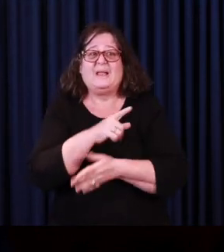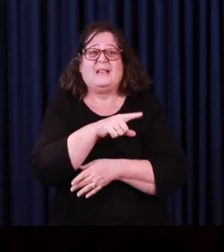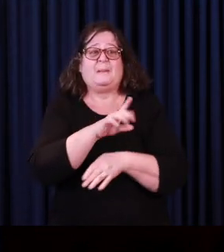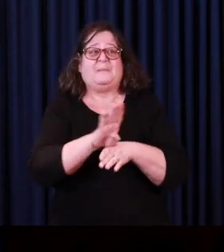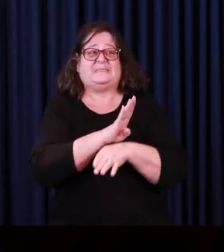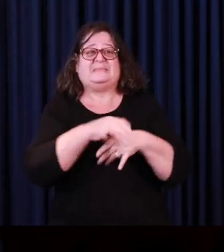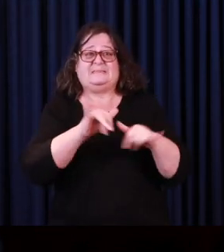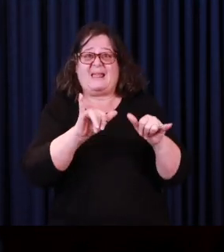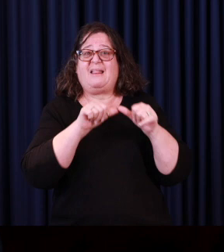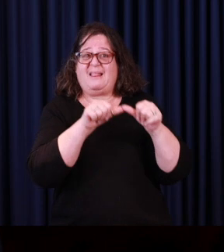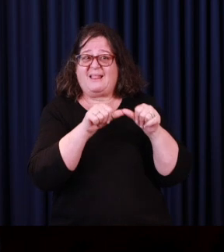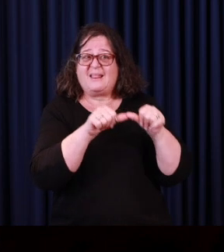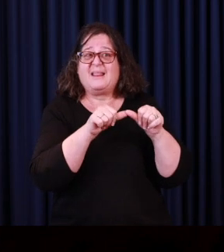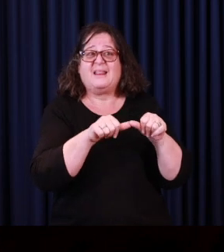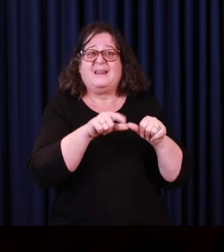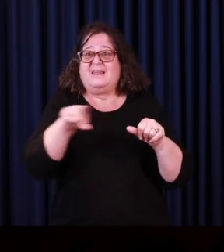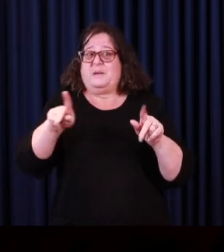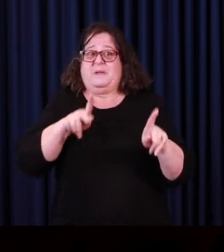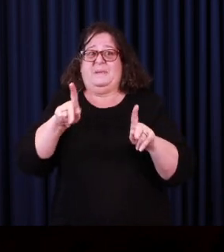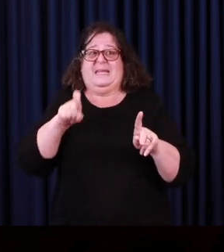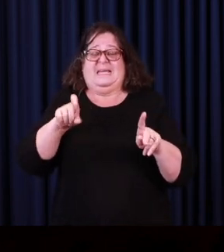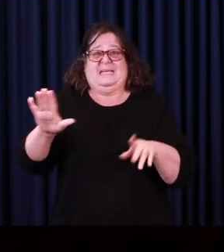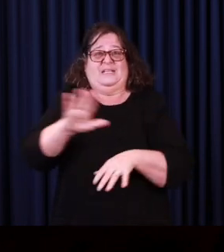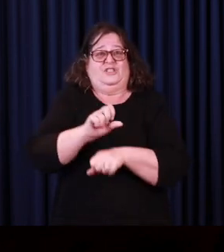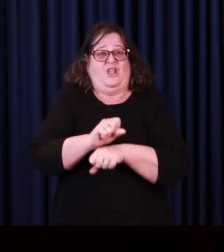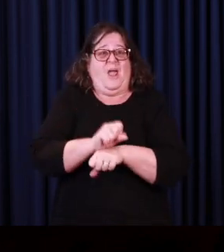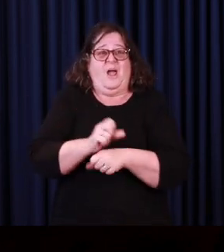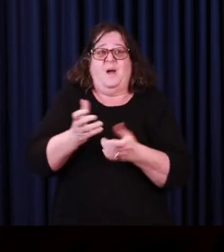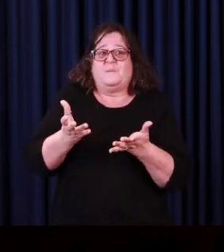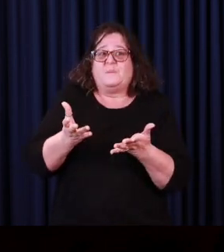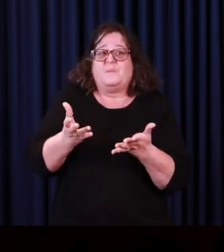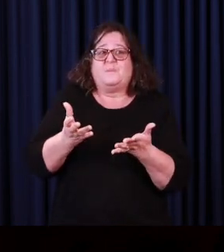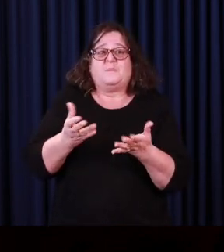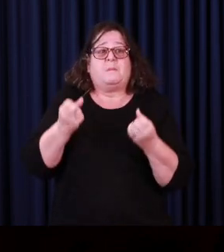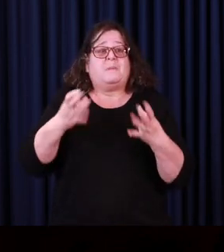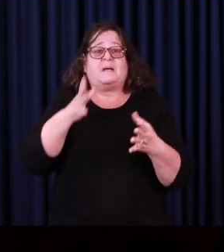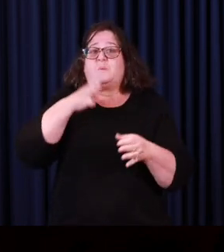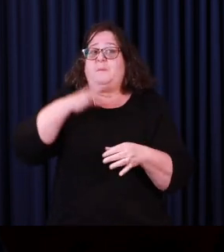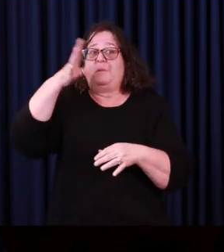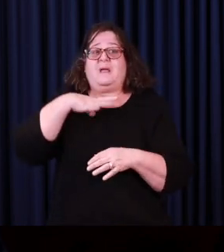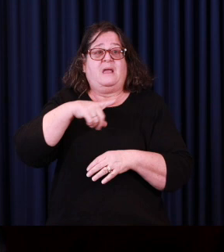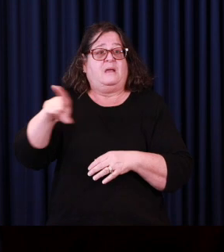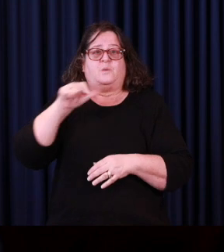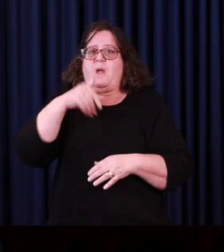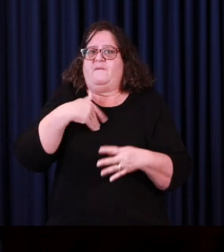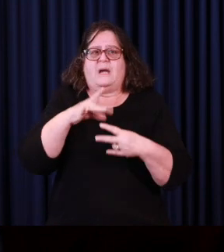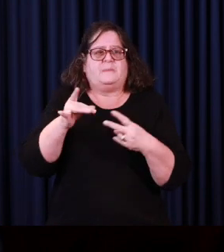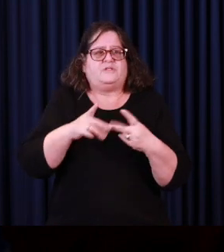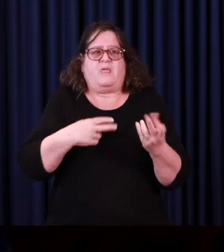who depend on them. There are lots of men and women who don't have the option of remote